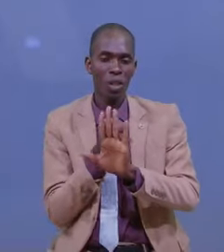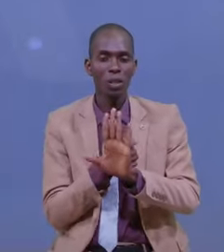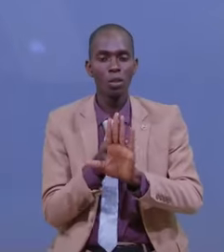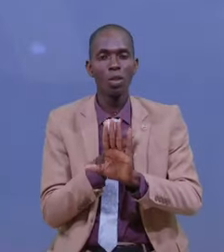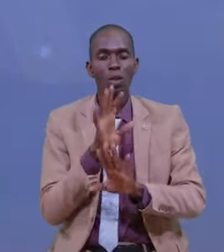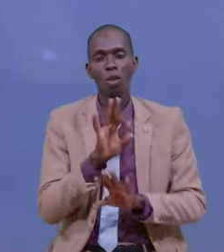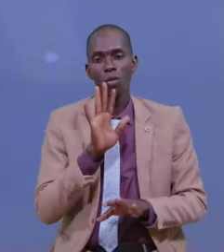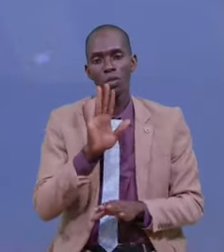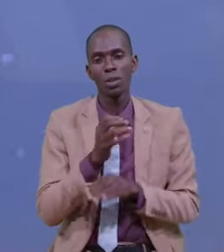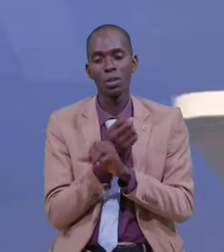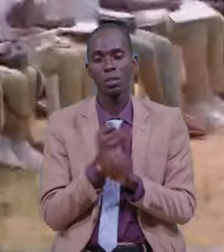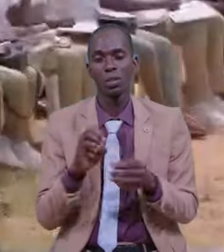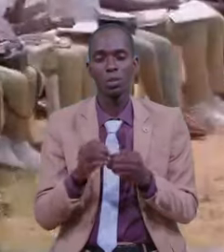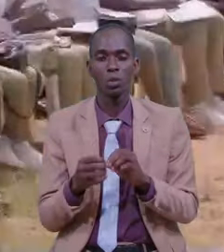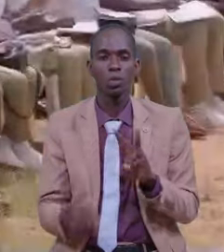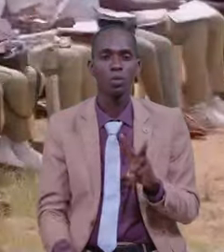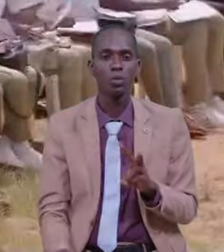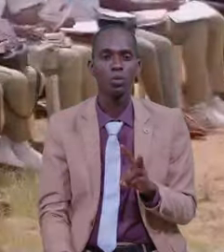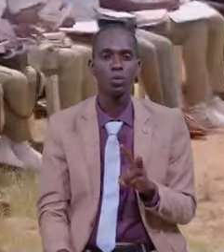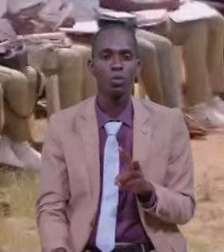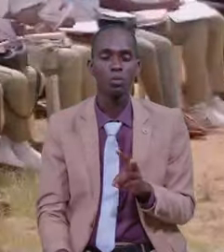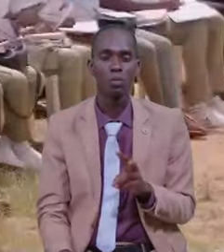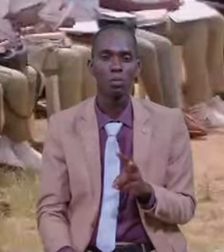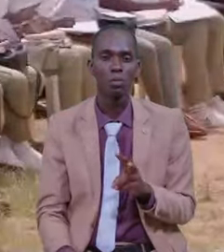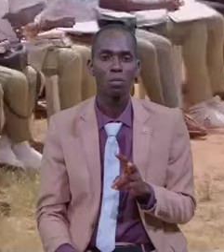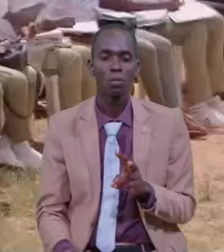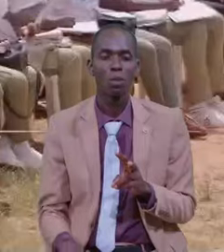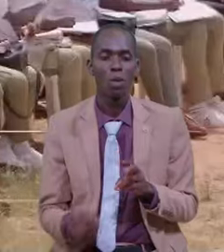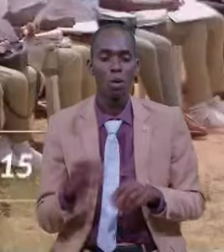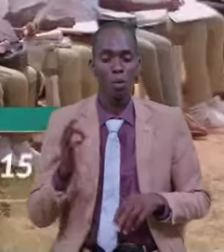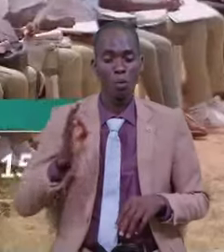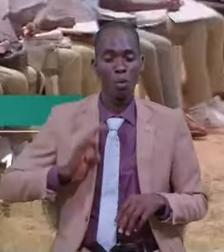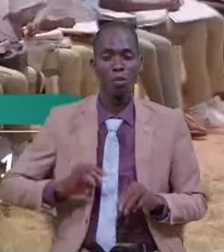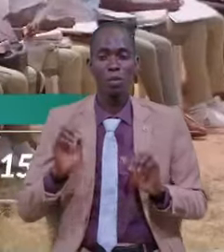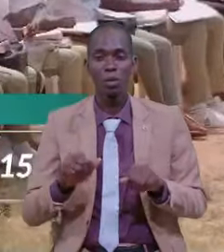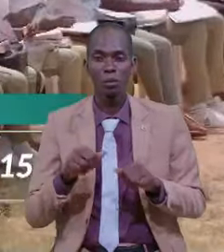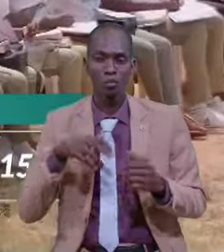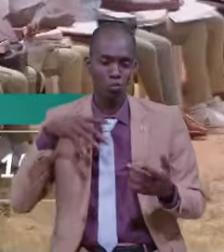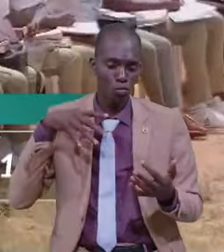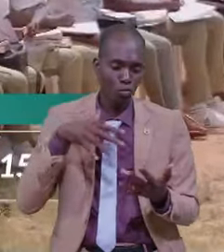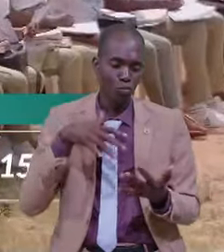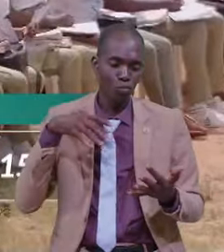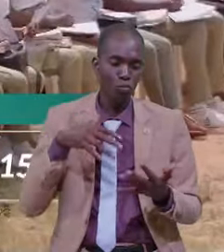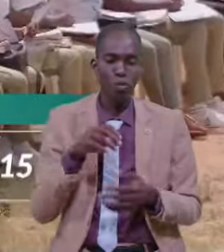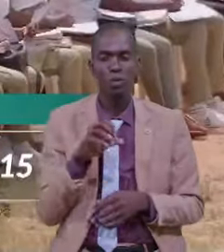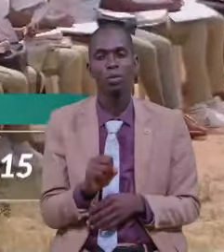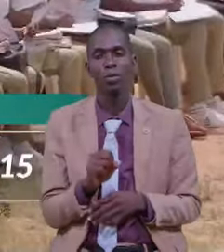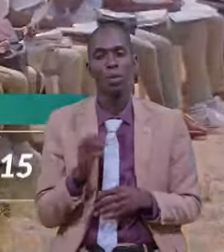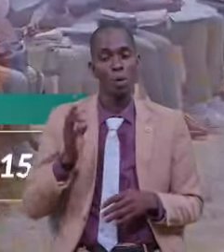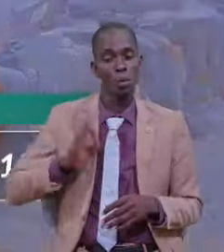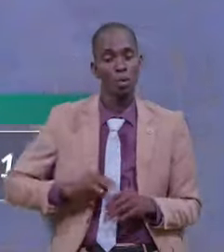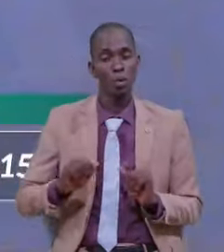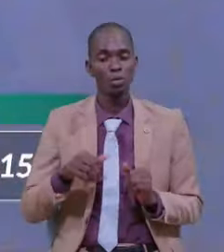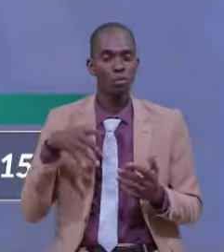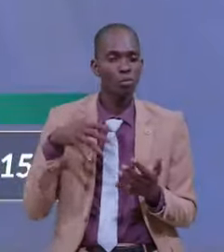salvation. Number two, profitable studies. Profitable studies. You see,